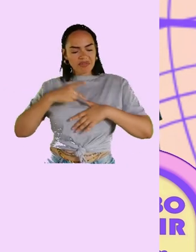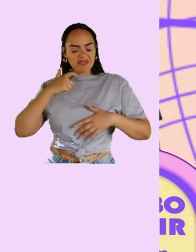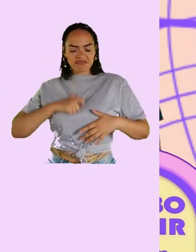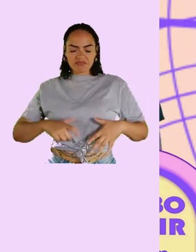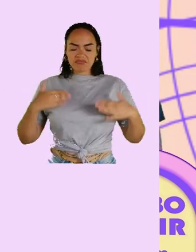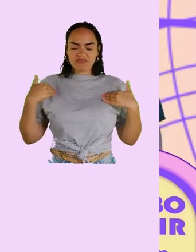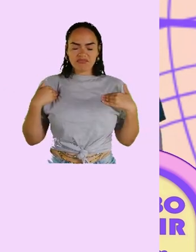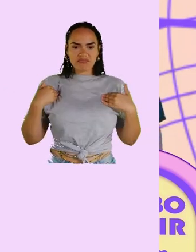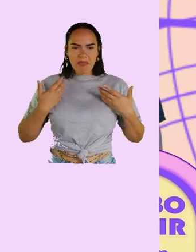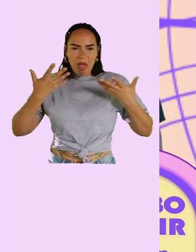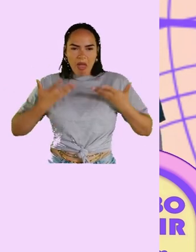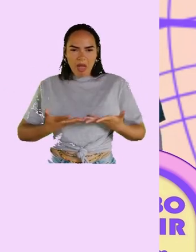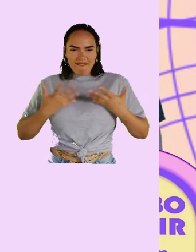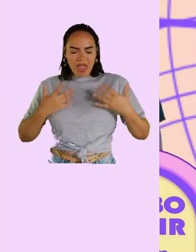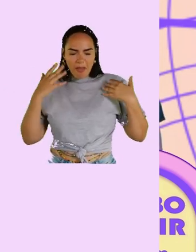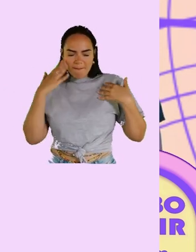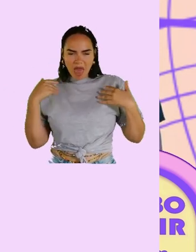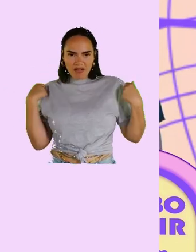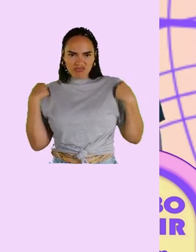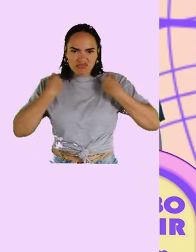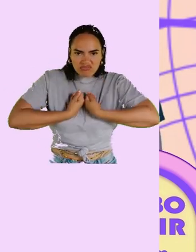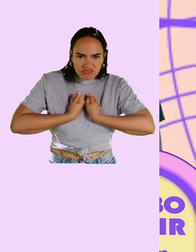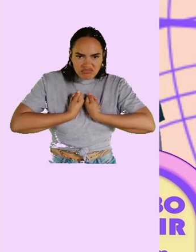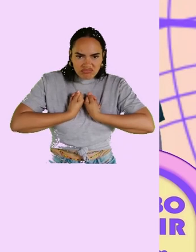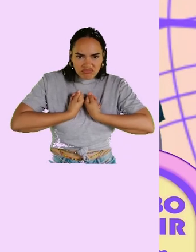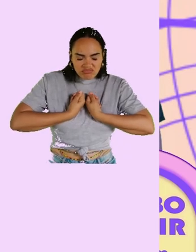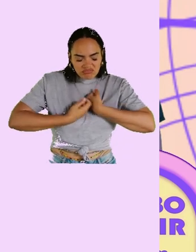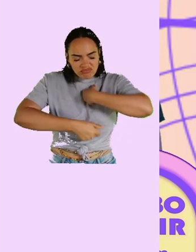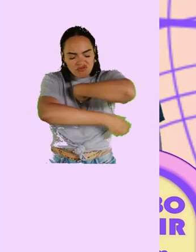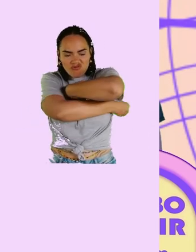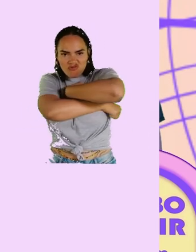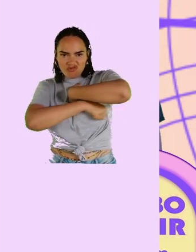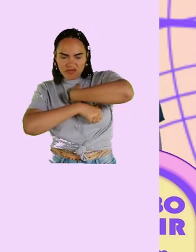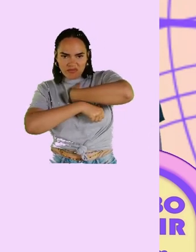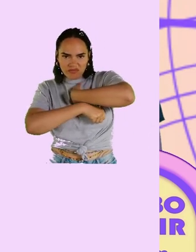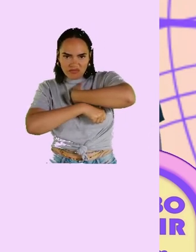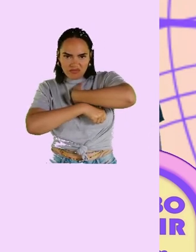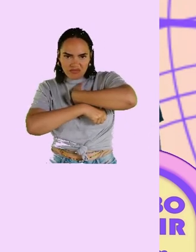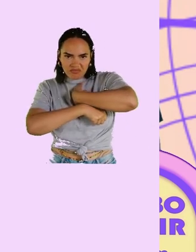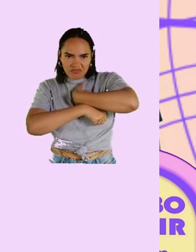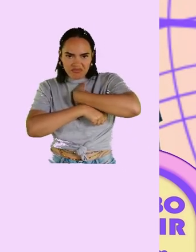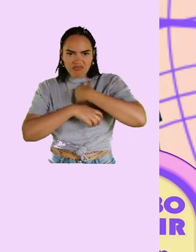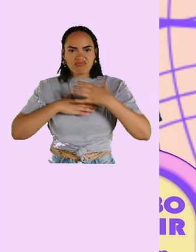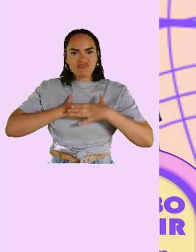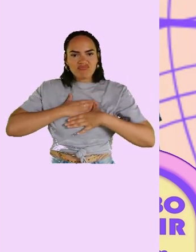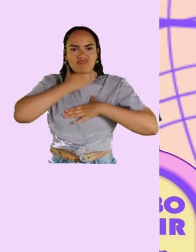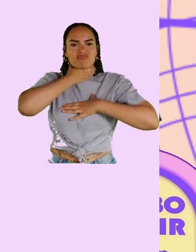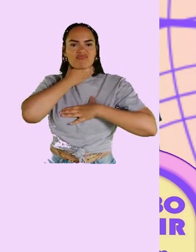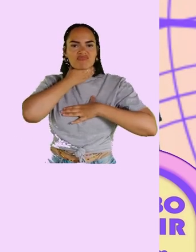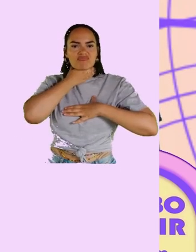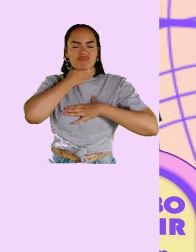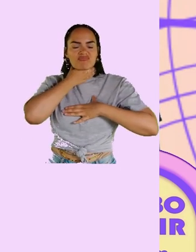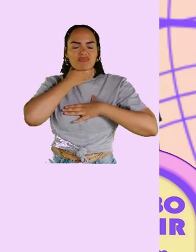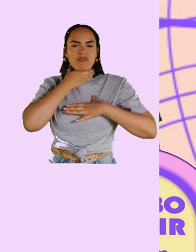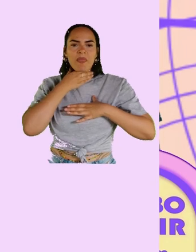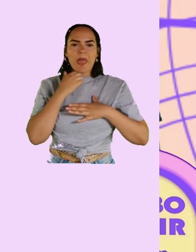a heavy black leather jacket with a rip under the right armpit, a thick black turtleneck, and loose-fitting